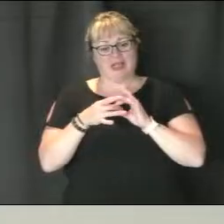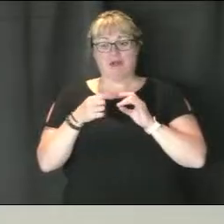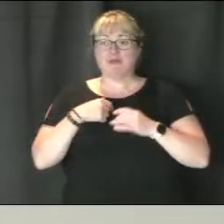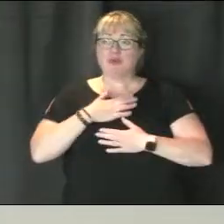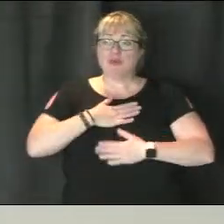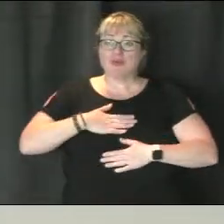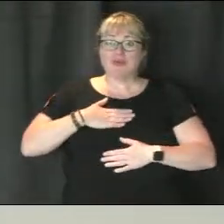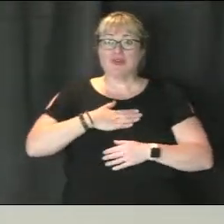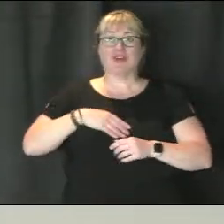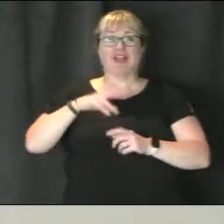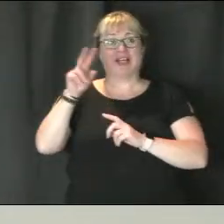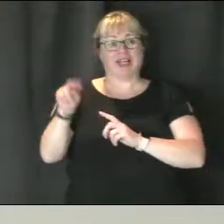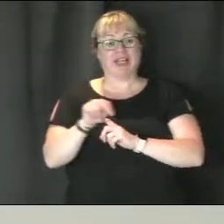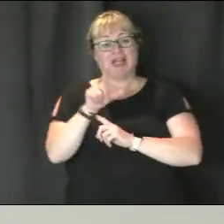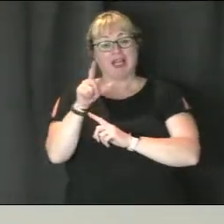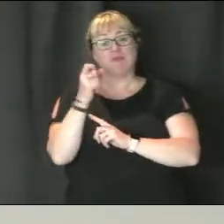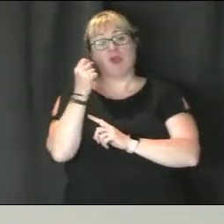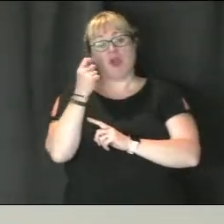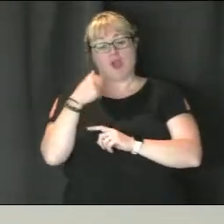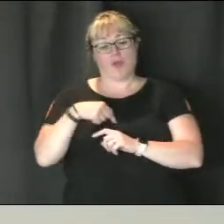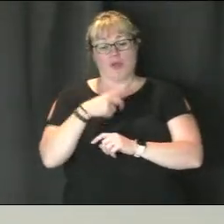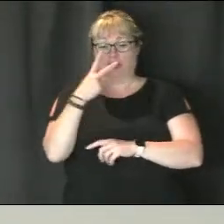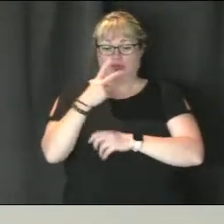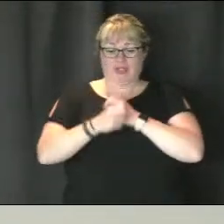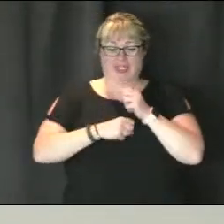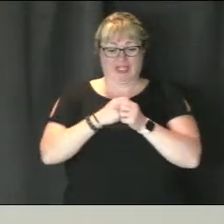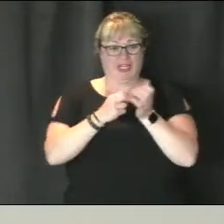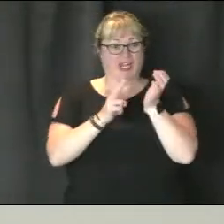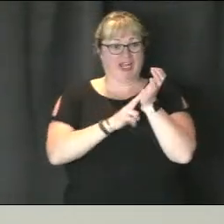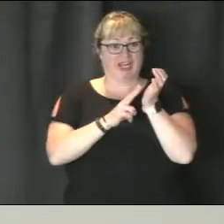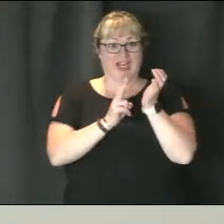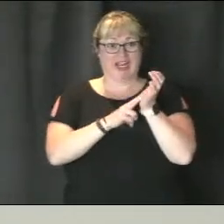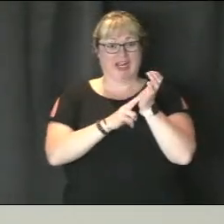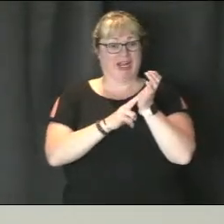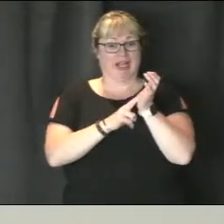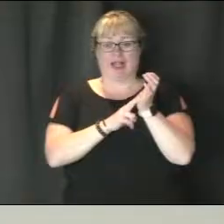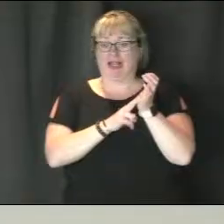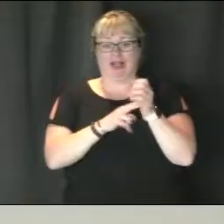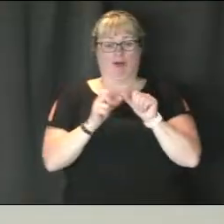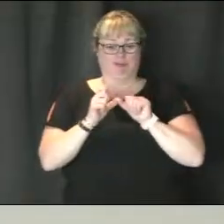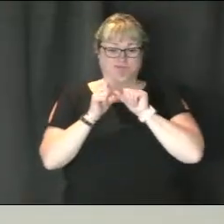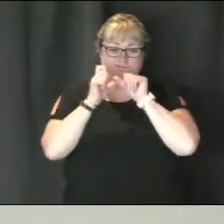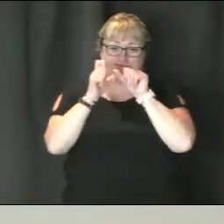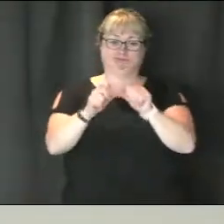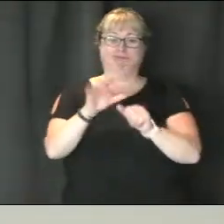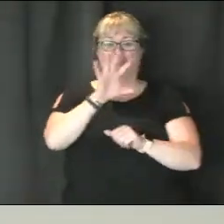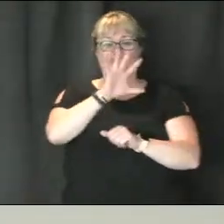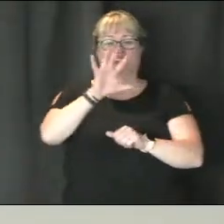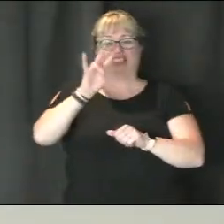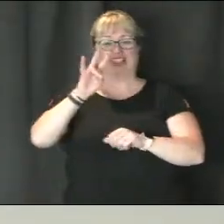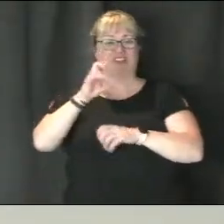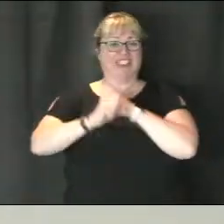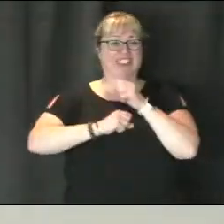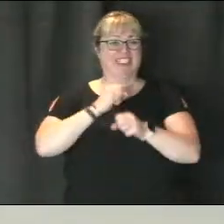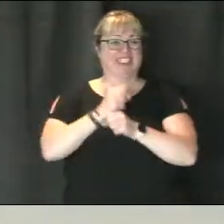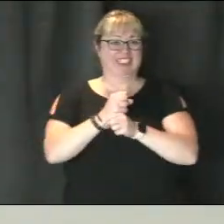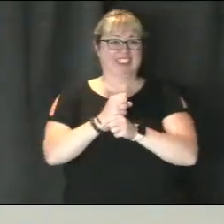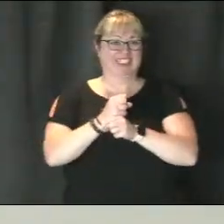Newfoundland, but our 2-year contract has lasted for 57 years. Thank you.